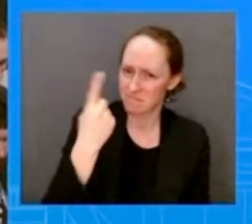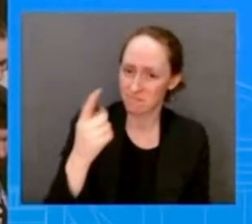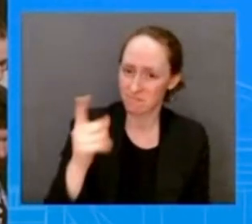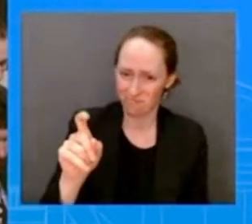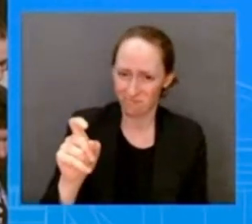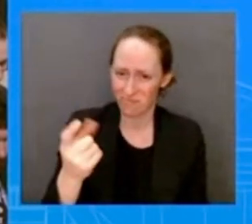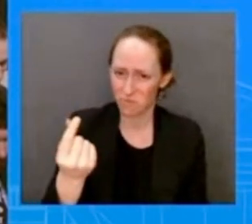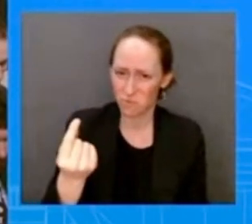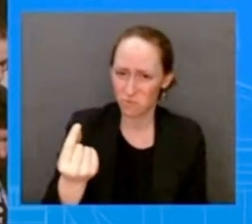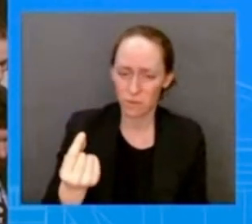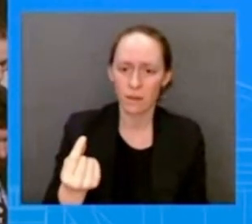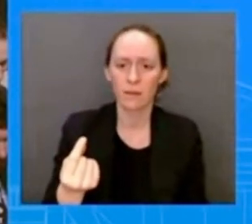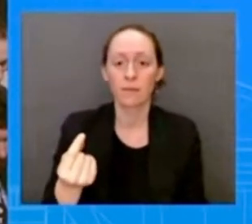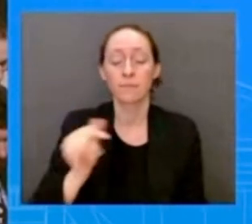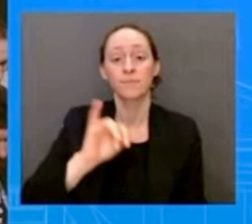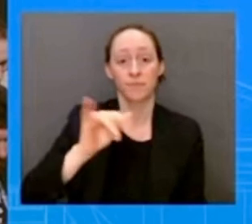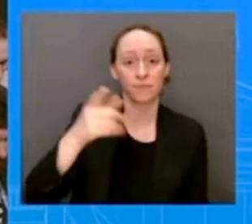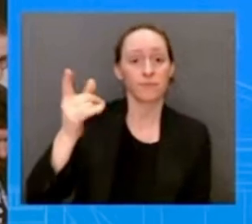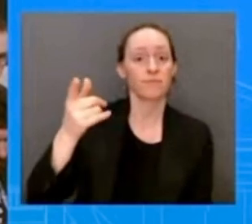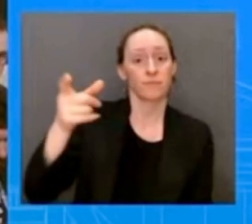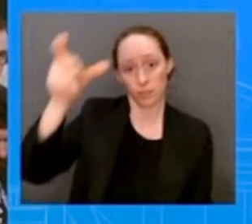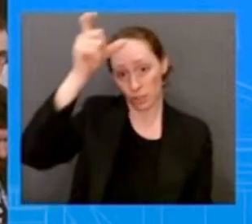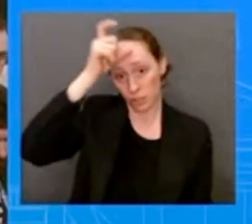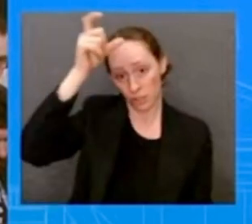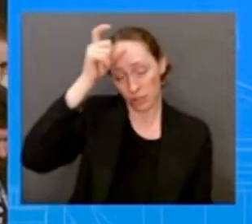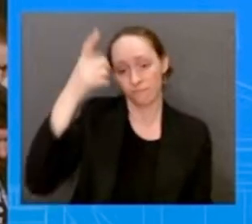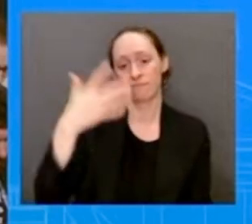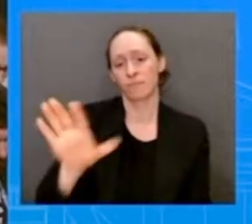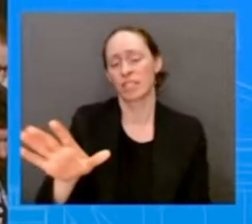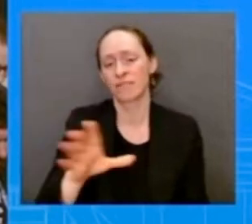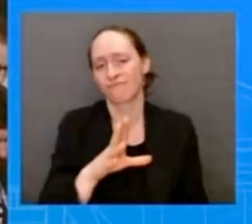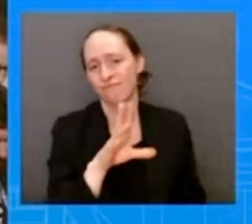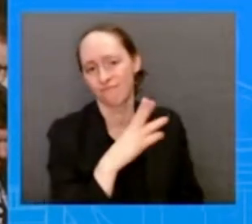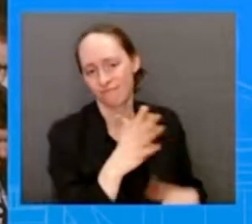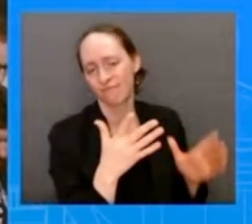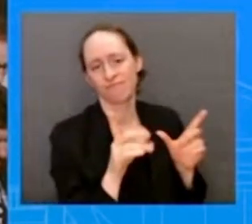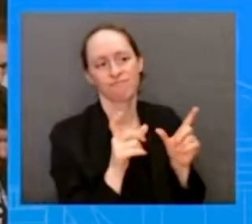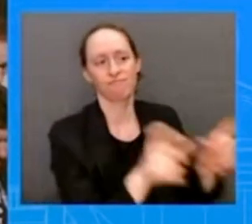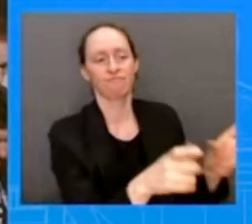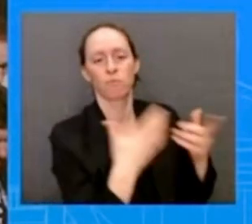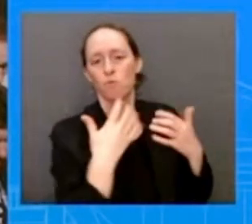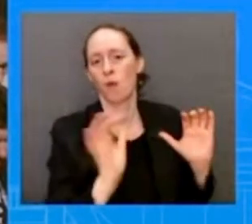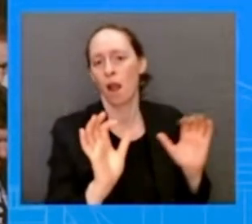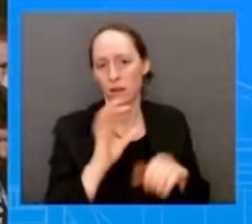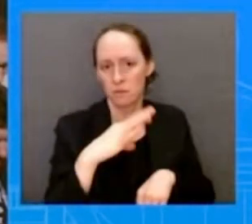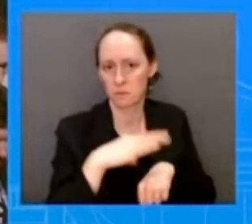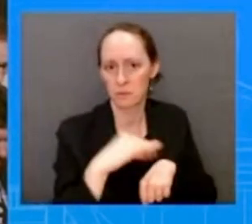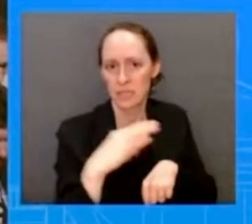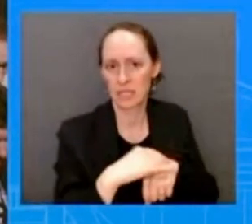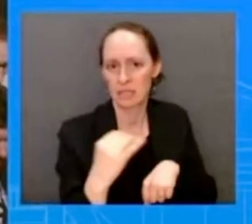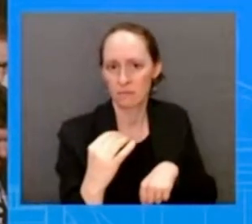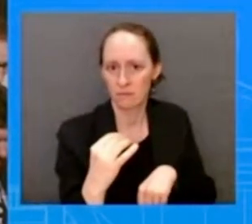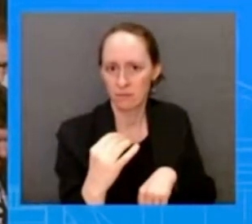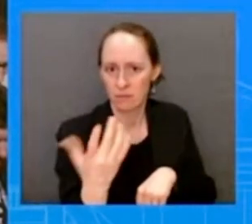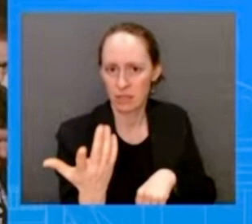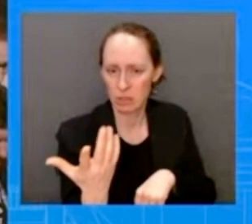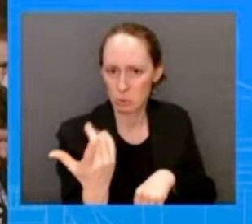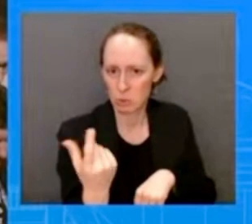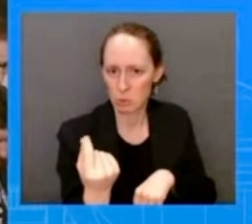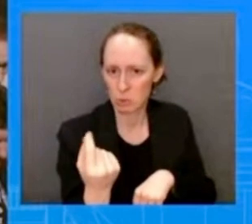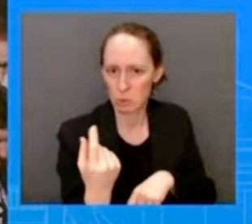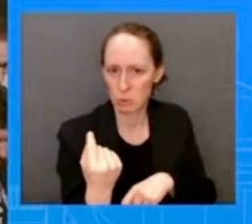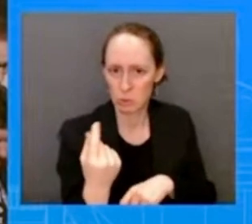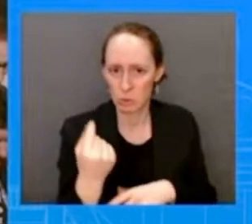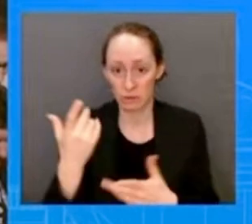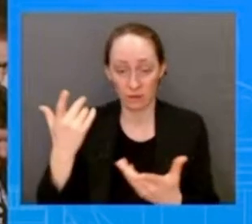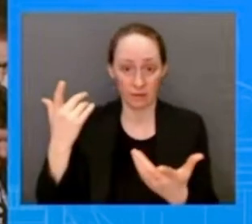would President Biden support Finland's admission first before Sweden's? And one